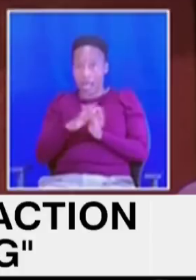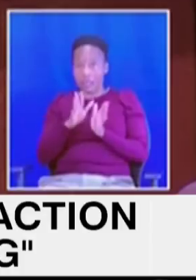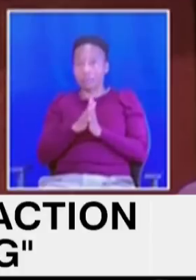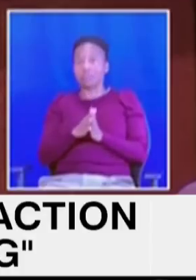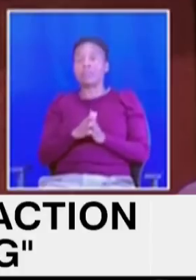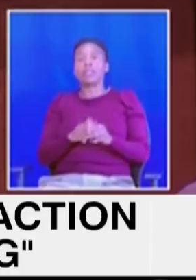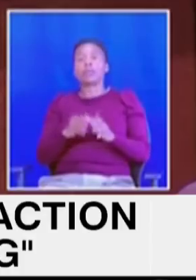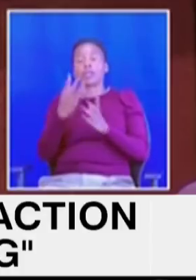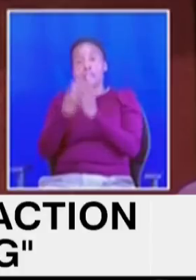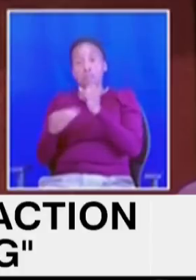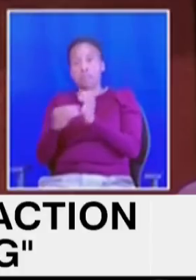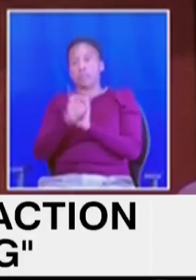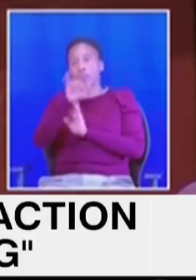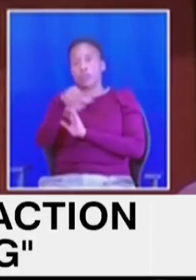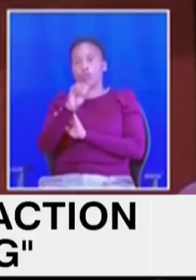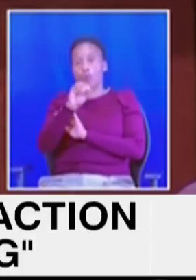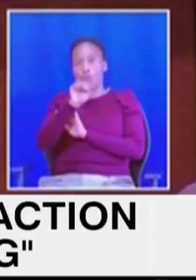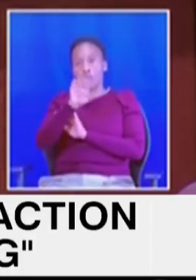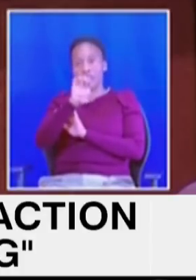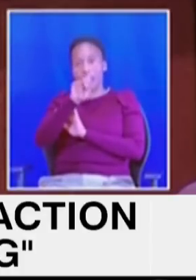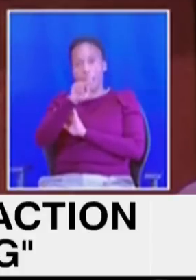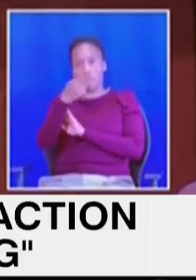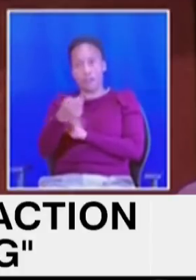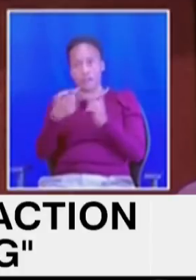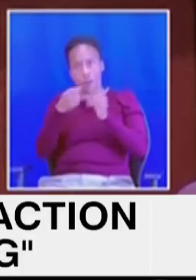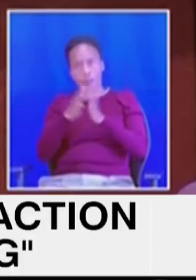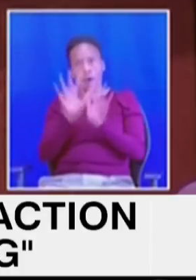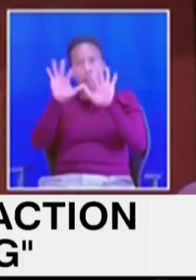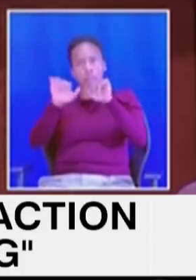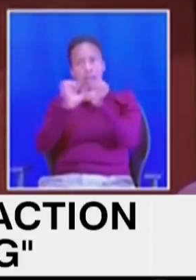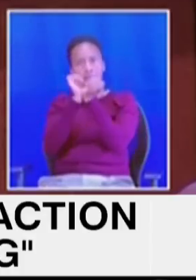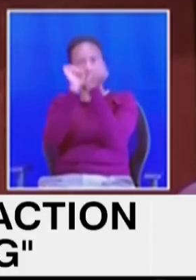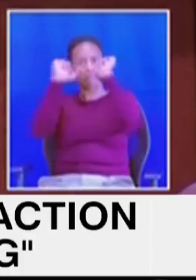reason? Which minister will be